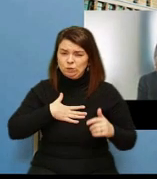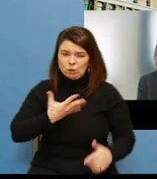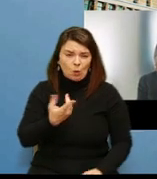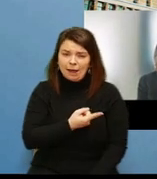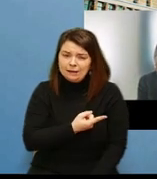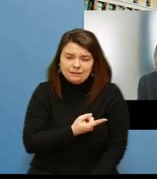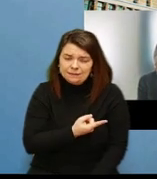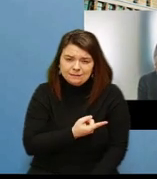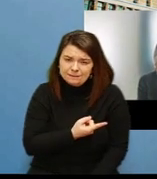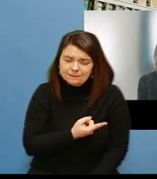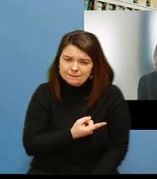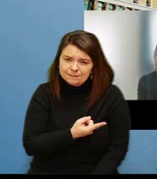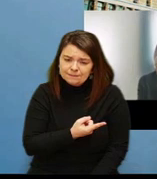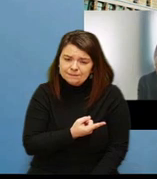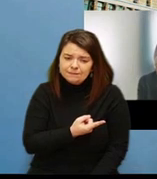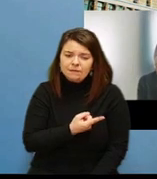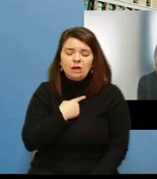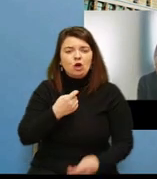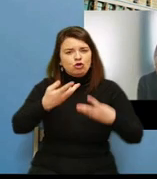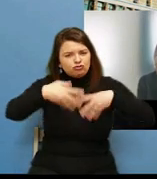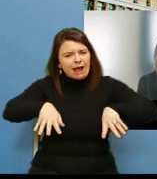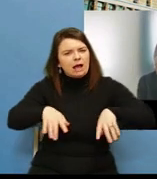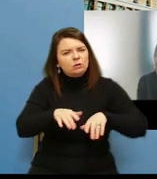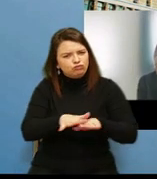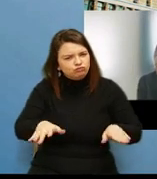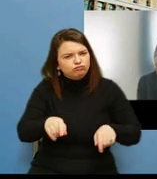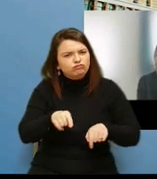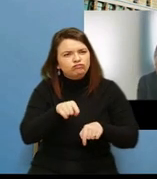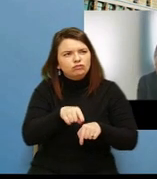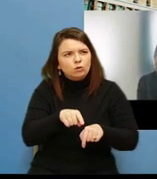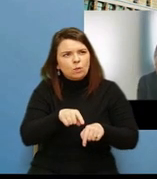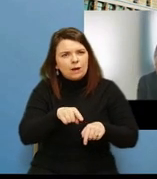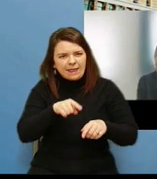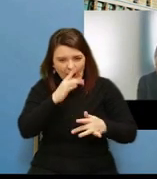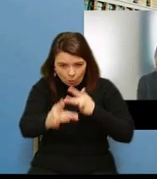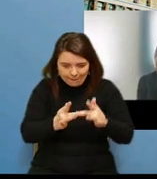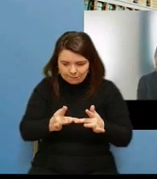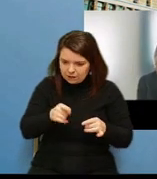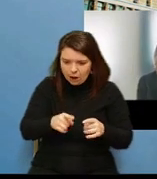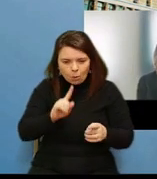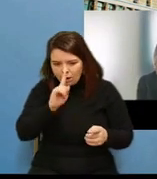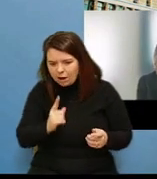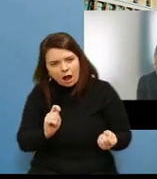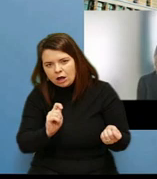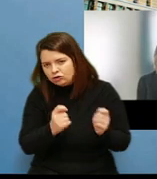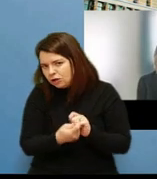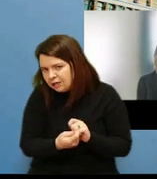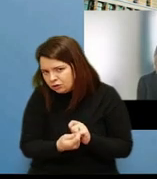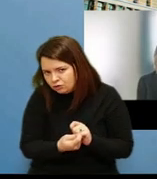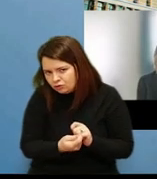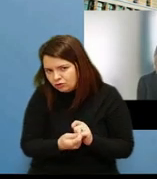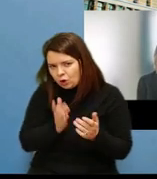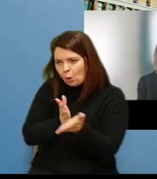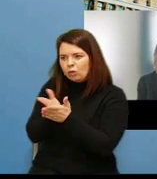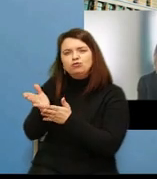And it's not popular. And the problem that we have, certainly at the ground roots level within primary care, is we're unable to actually really change